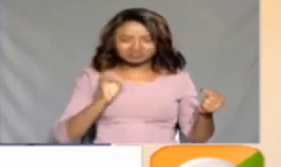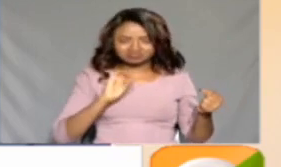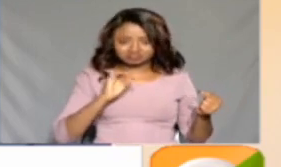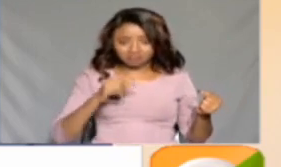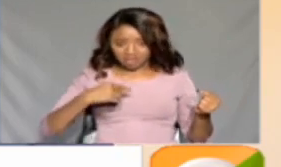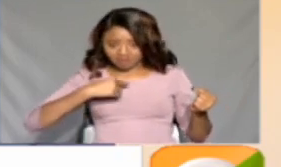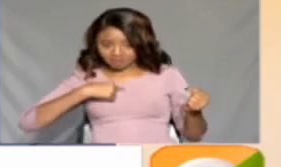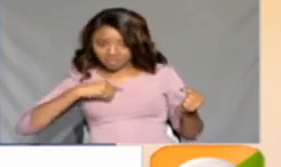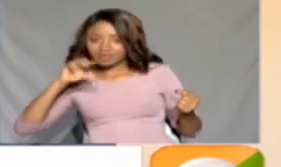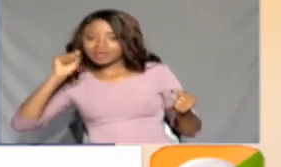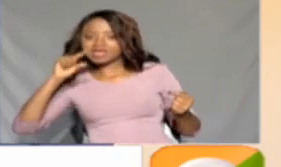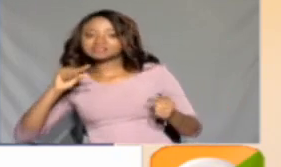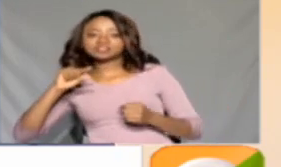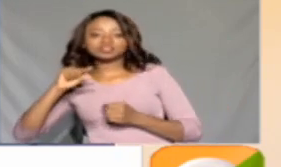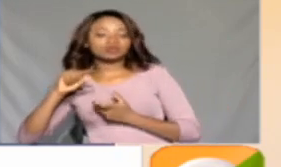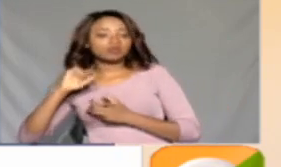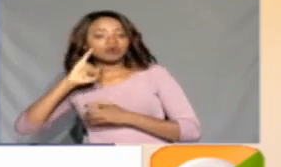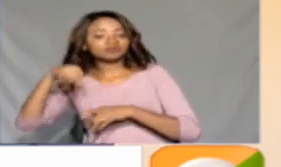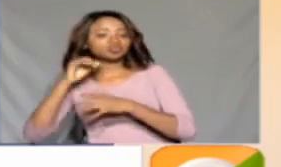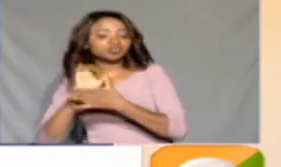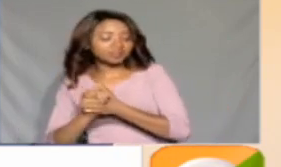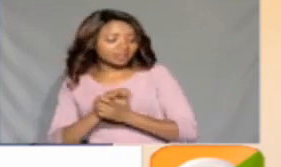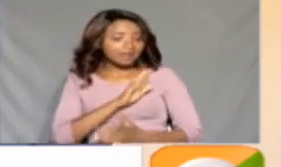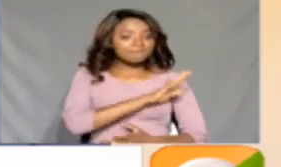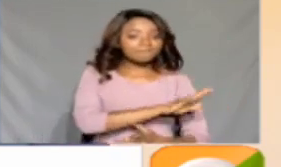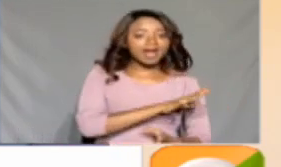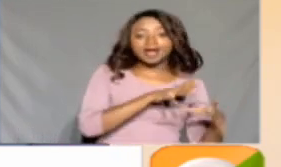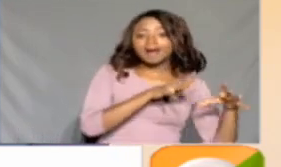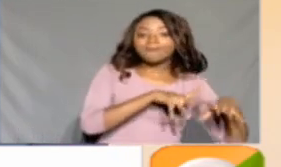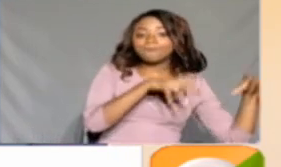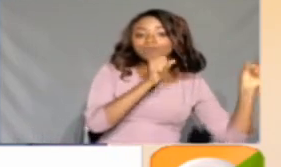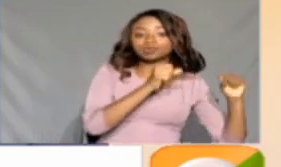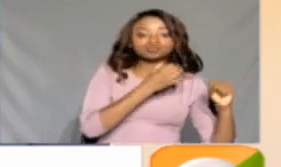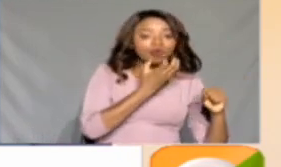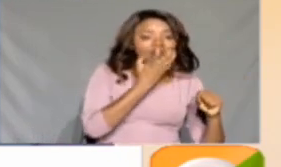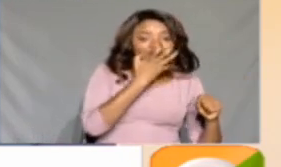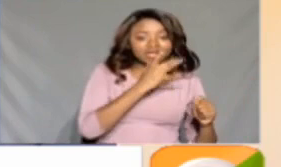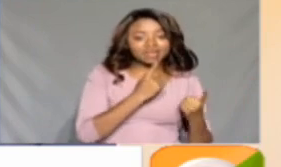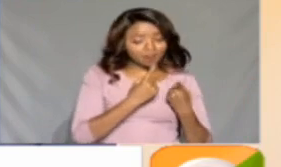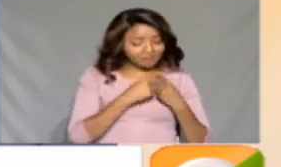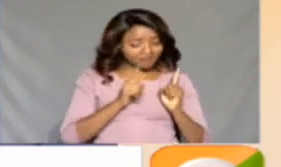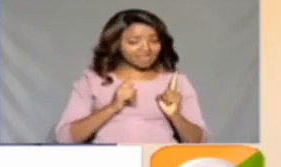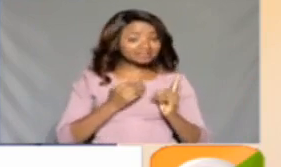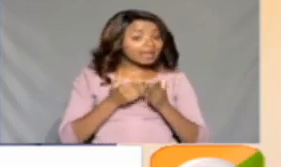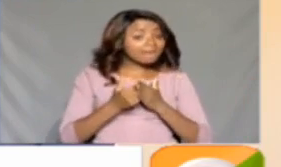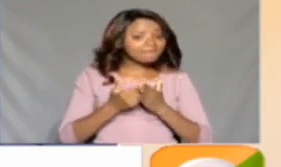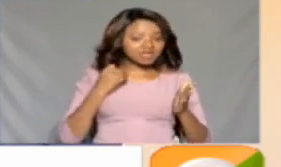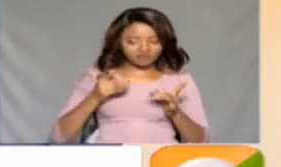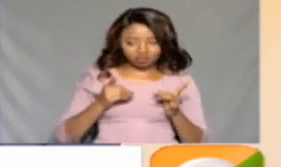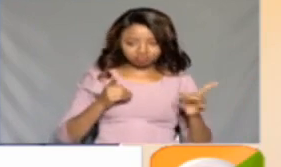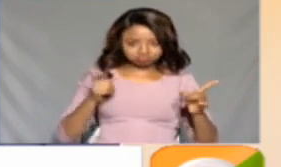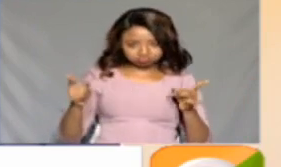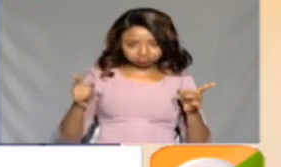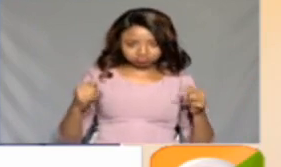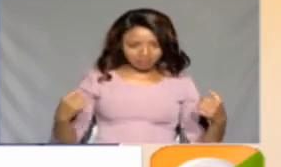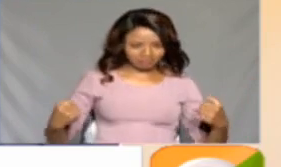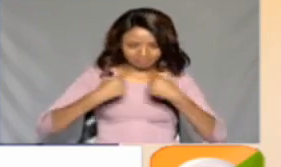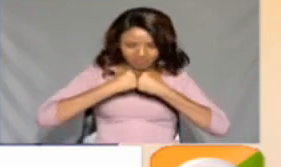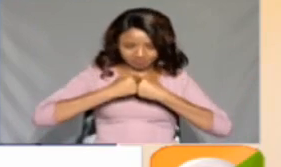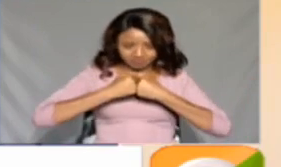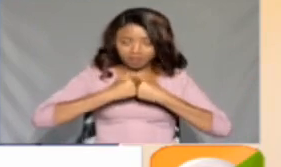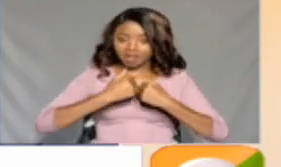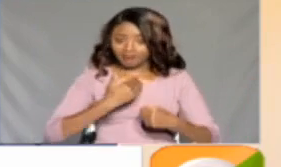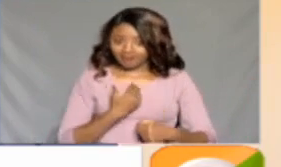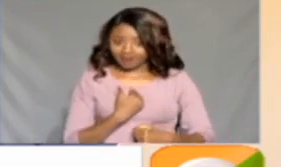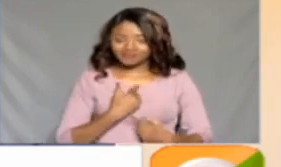Secretary General of Jubilee. But the kind of political tension that existed previously, and especially before the last general